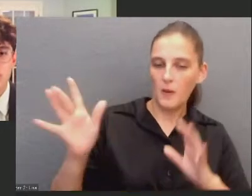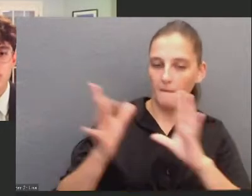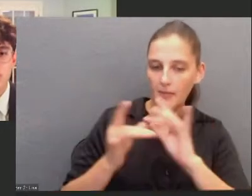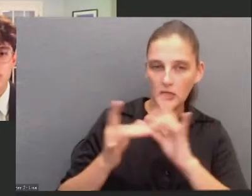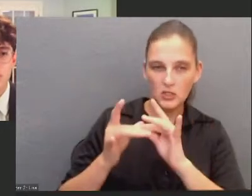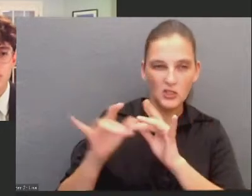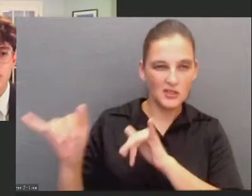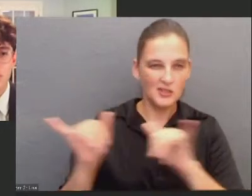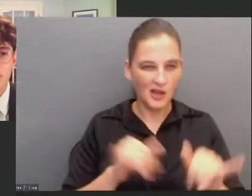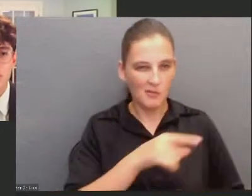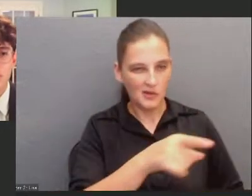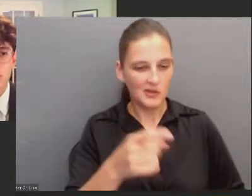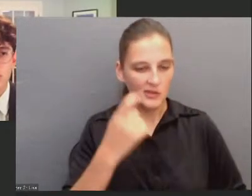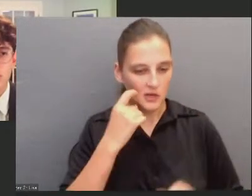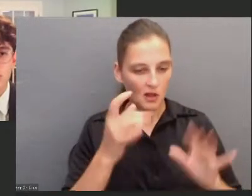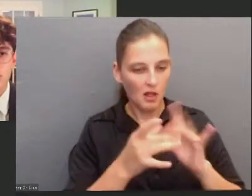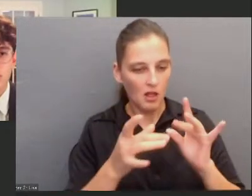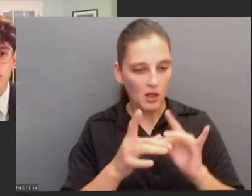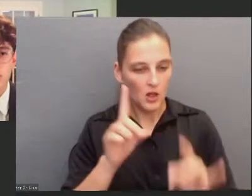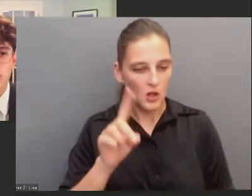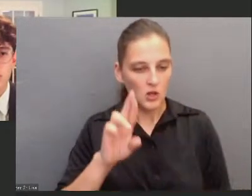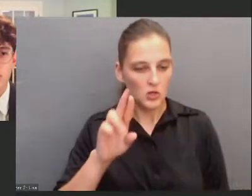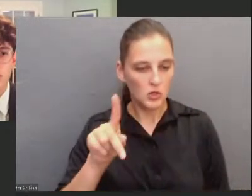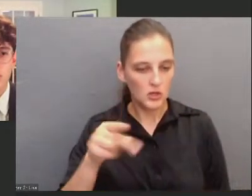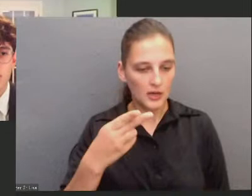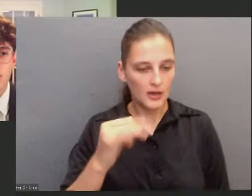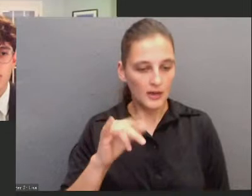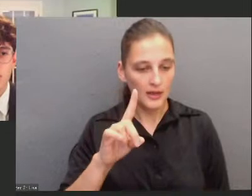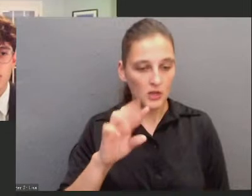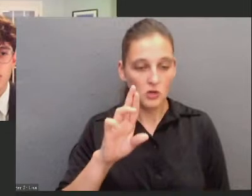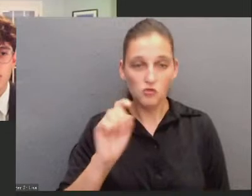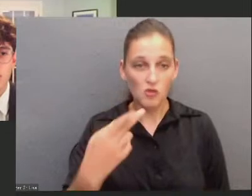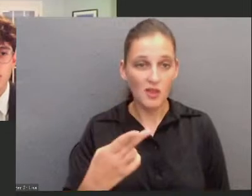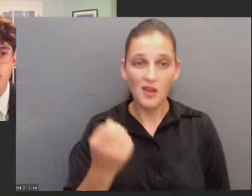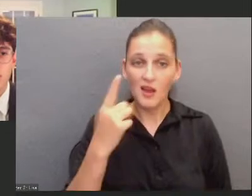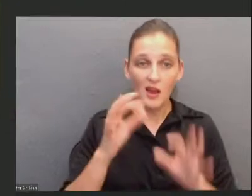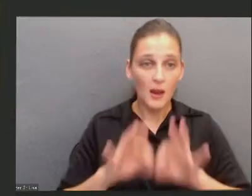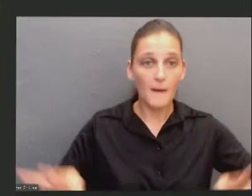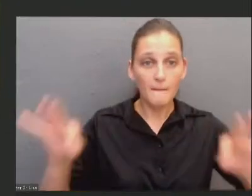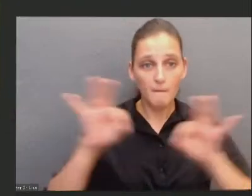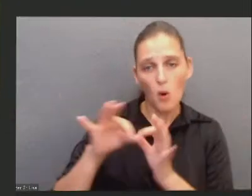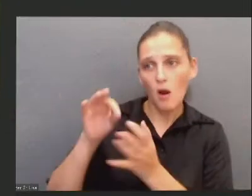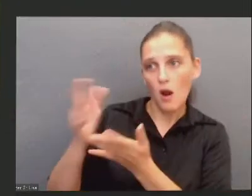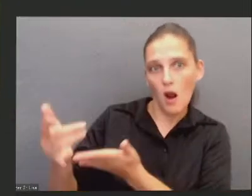Hildreth. The importance of data cannot be understated.